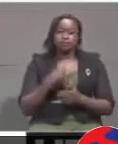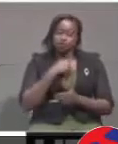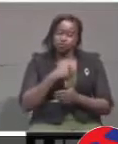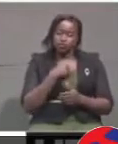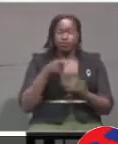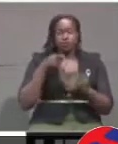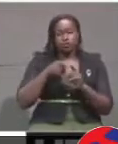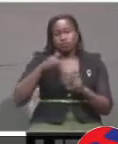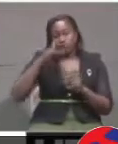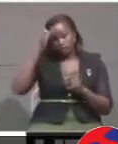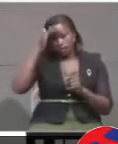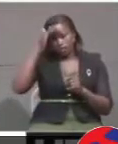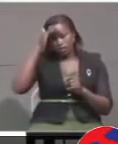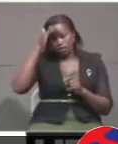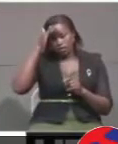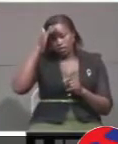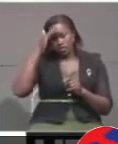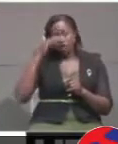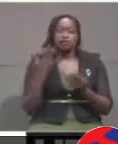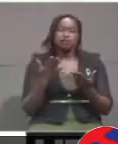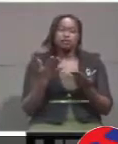No. Ochitake it?